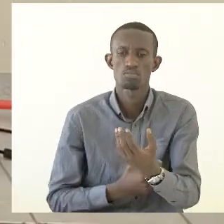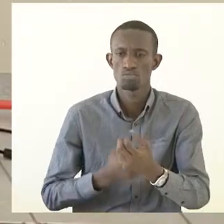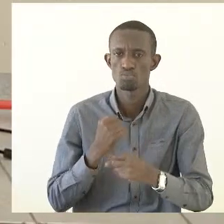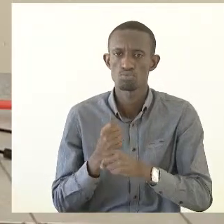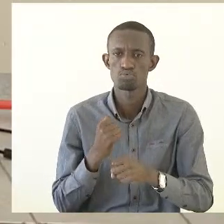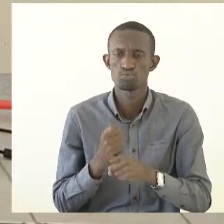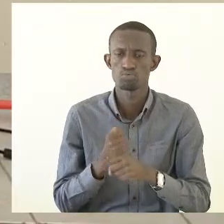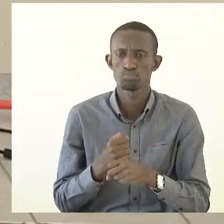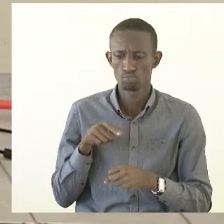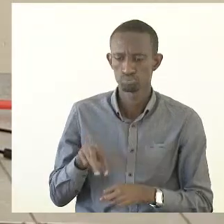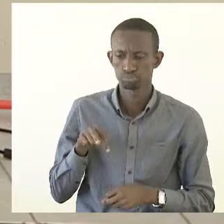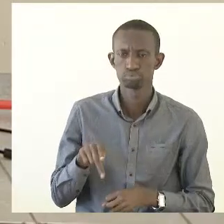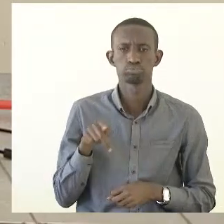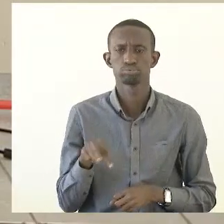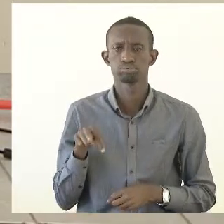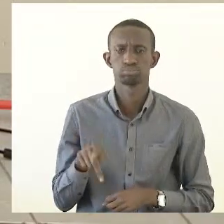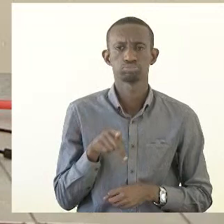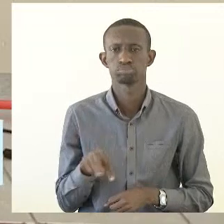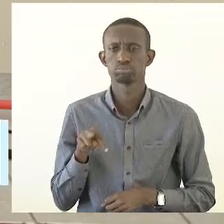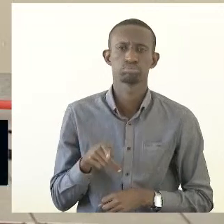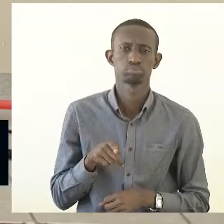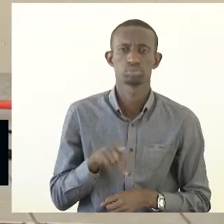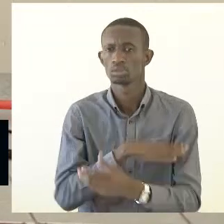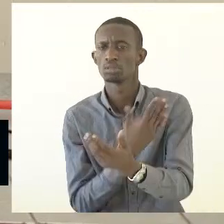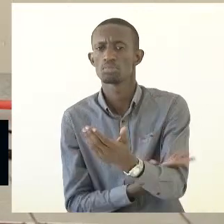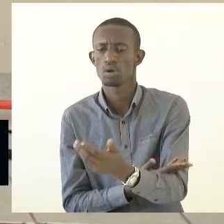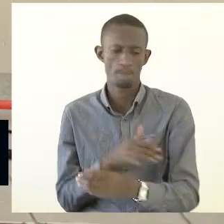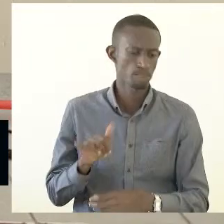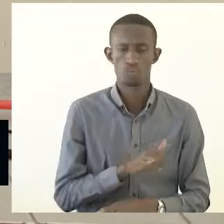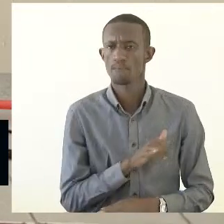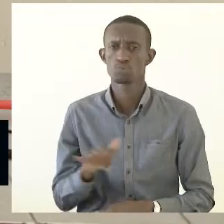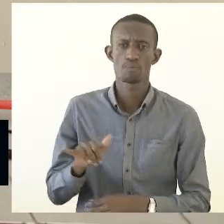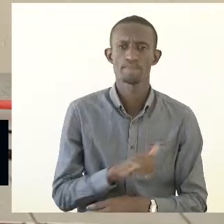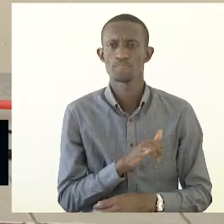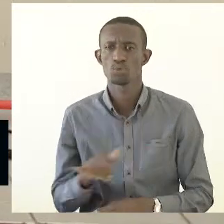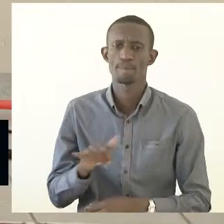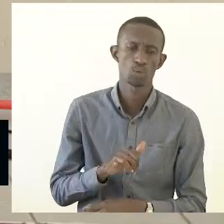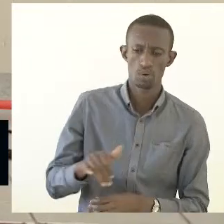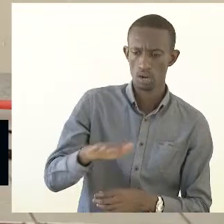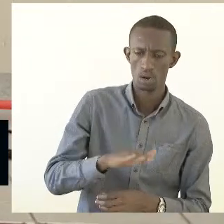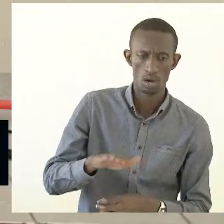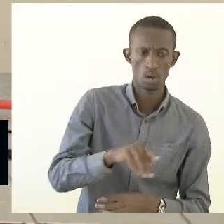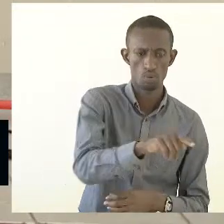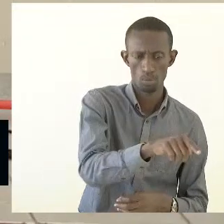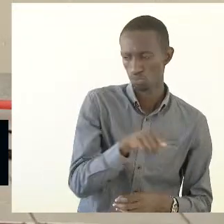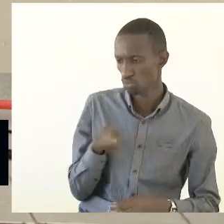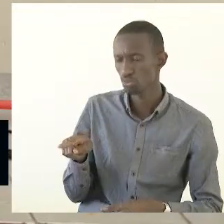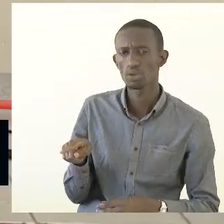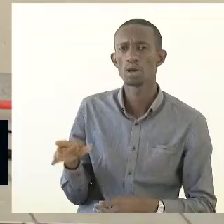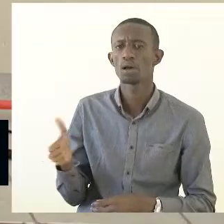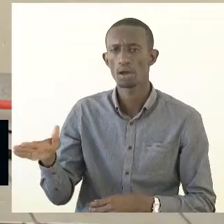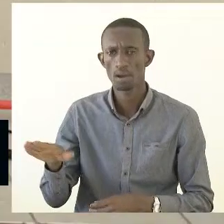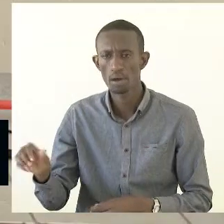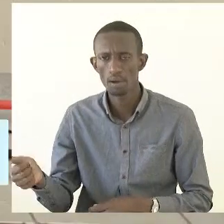about energy for locomotion, able to move from one place to another place. I think you do understand the difference between movement